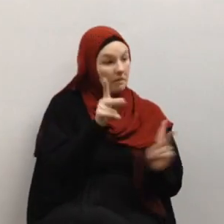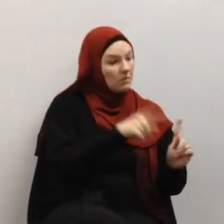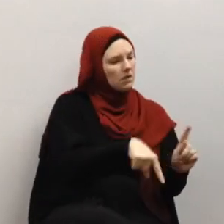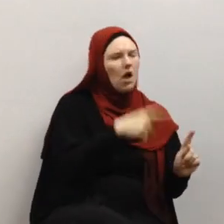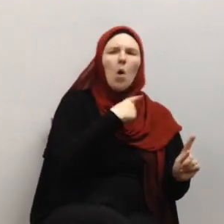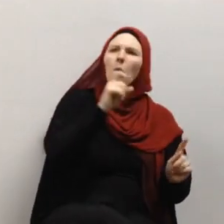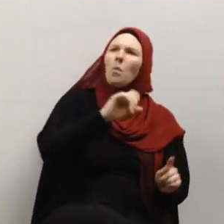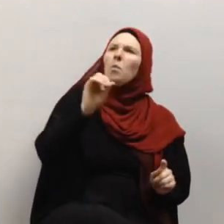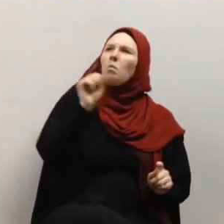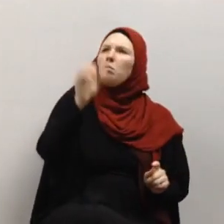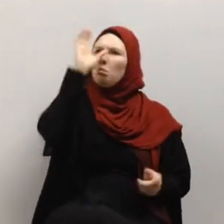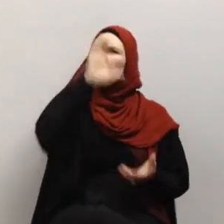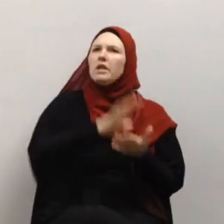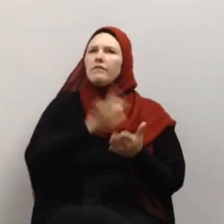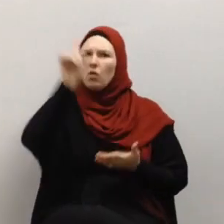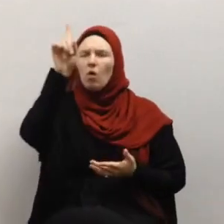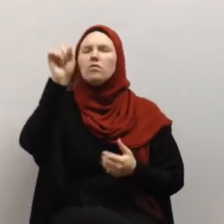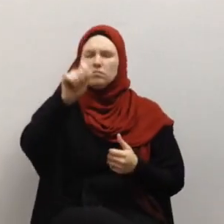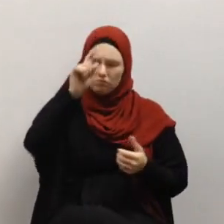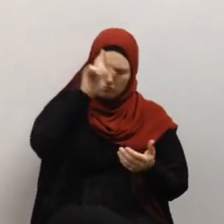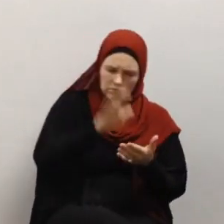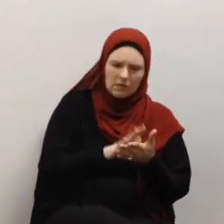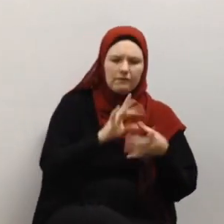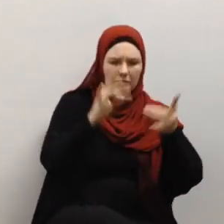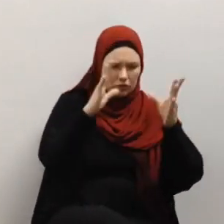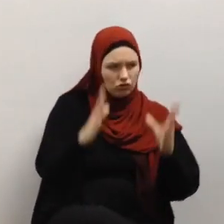Prophet, in the Messenger, and we obey.